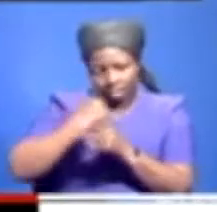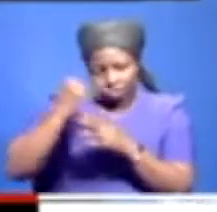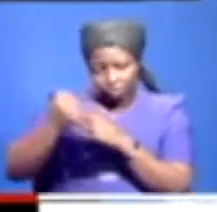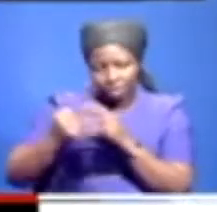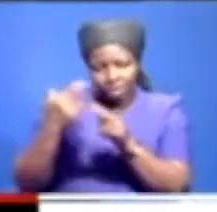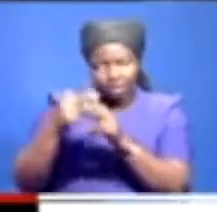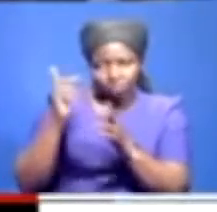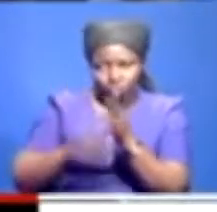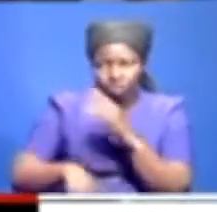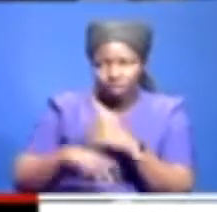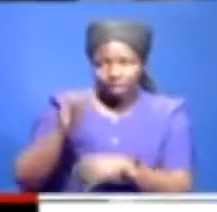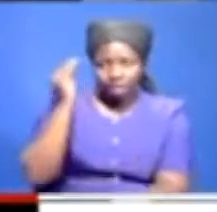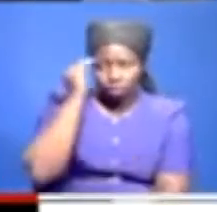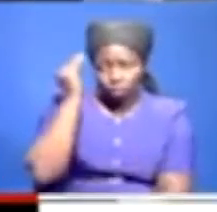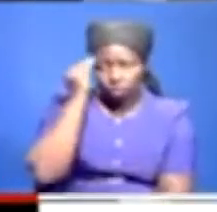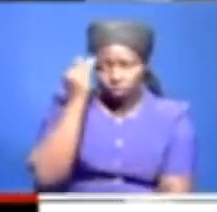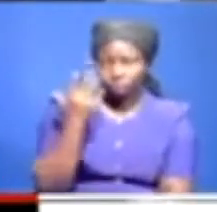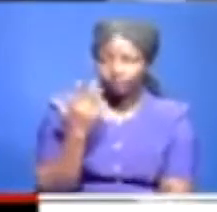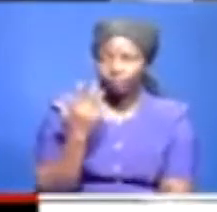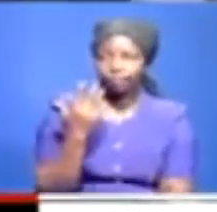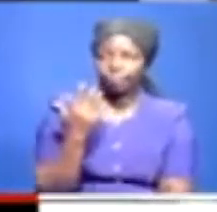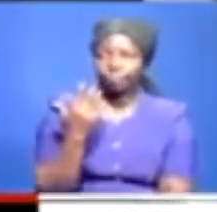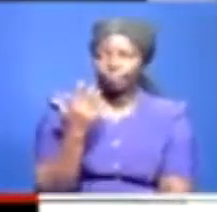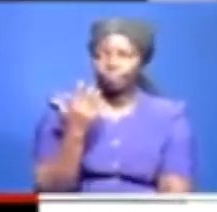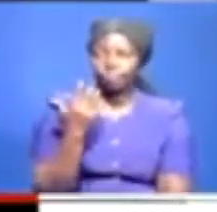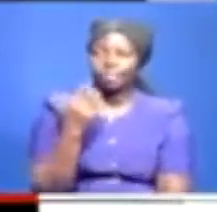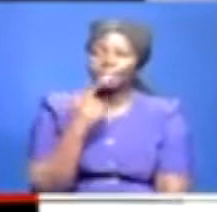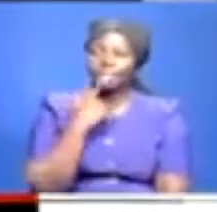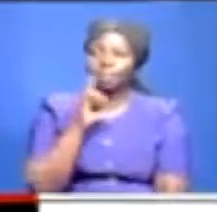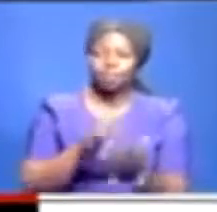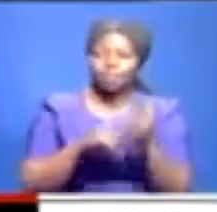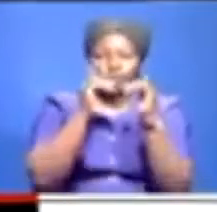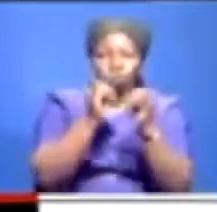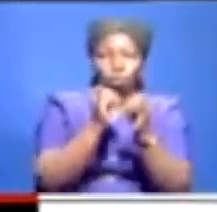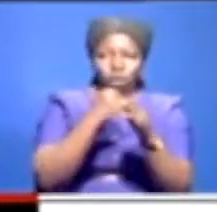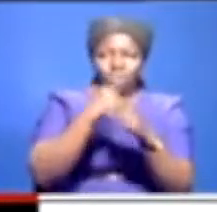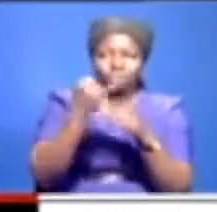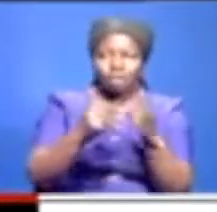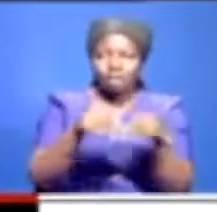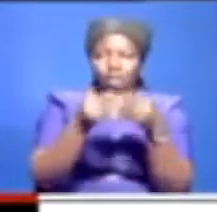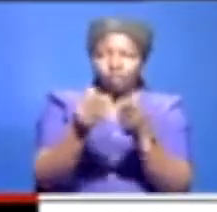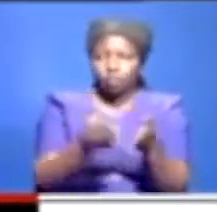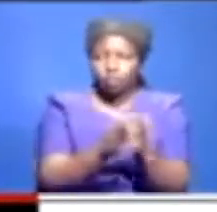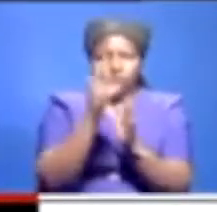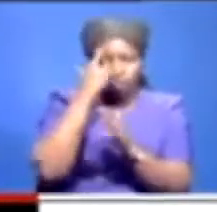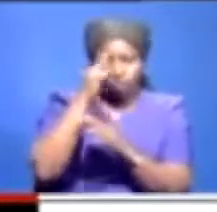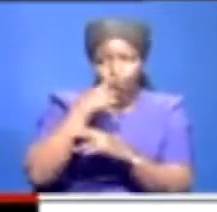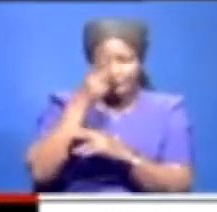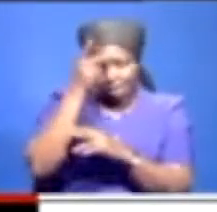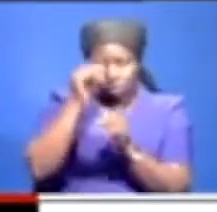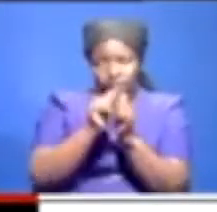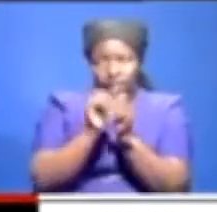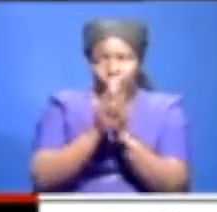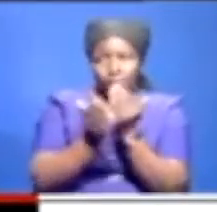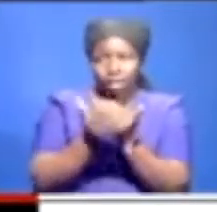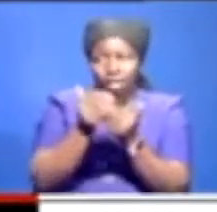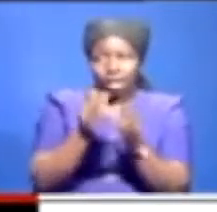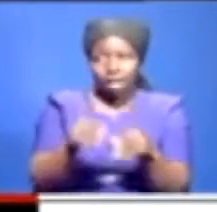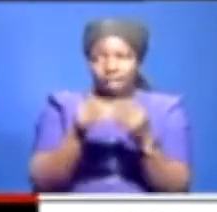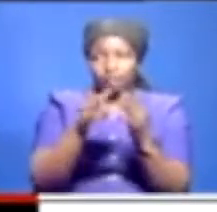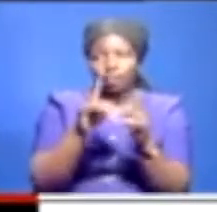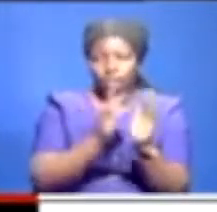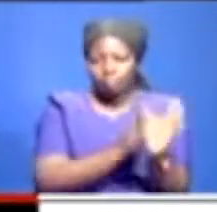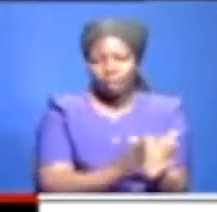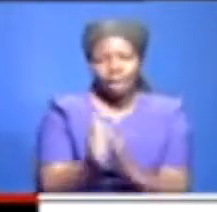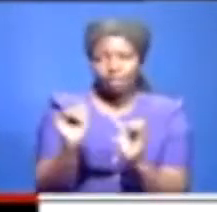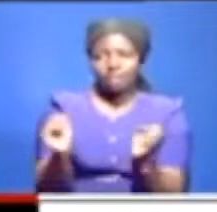HFC Chief Robert Kibara has said the new product provides an avenue for parents and guardians to plan and save towards quality